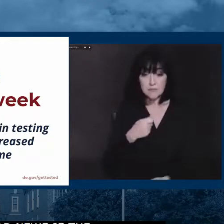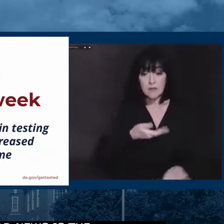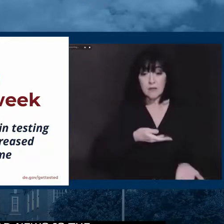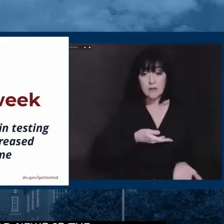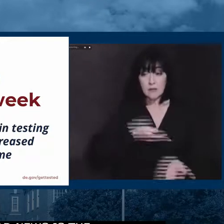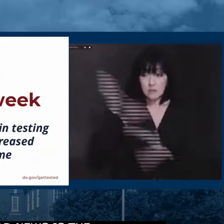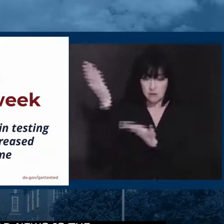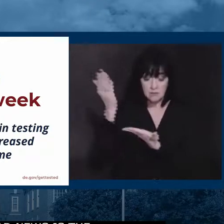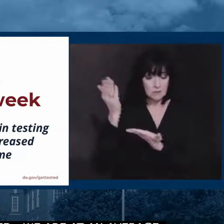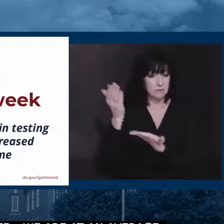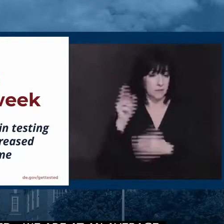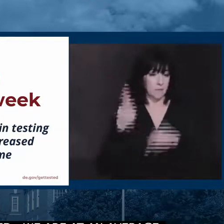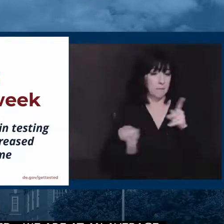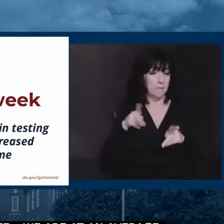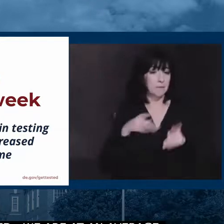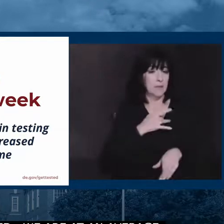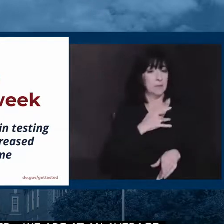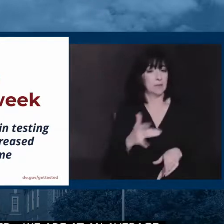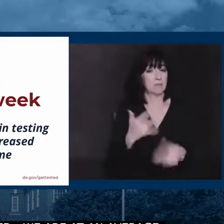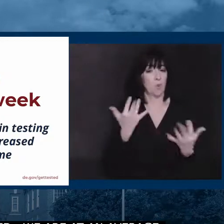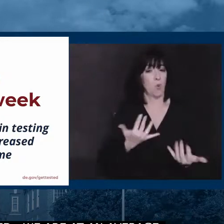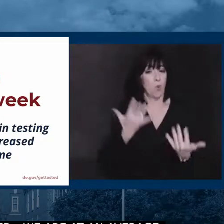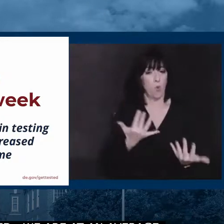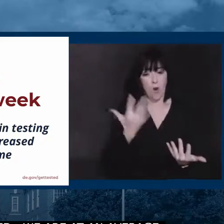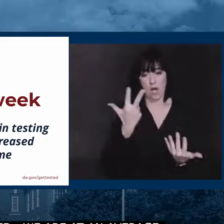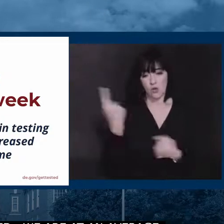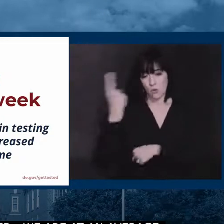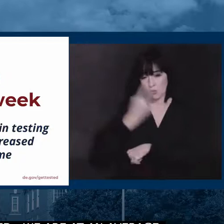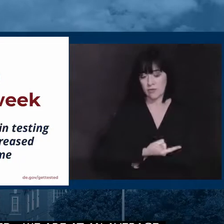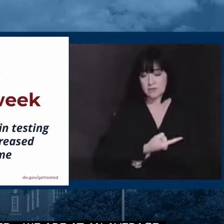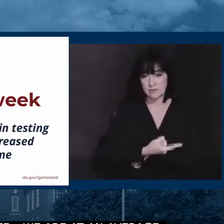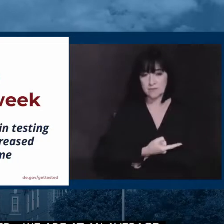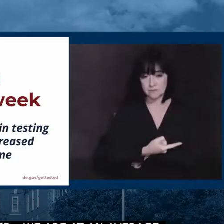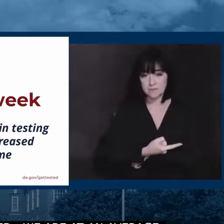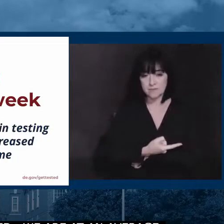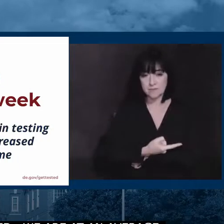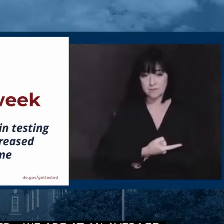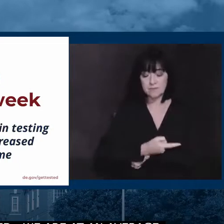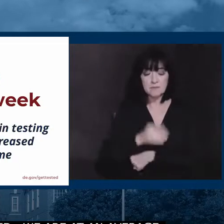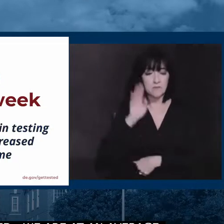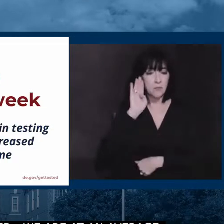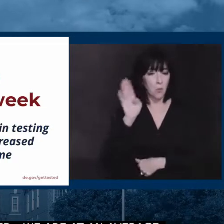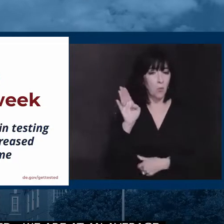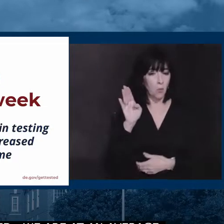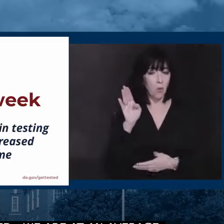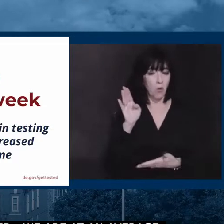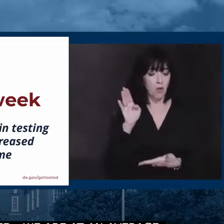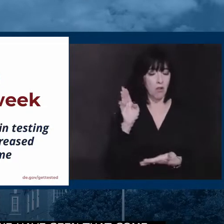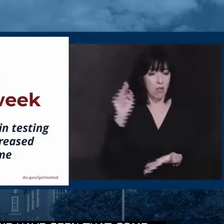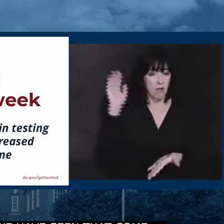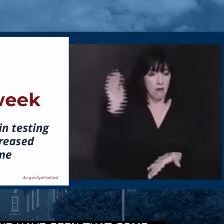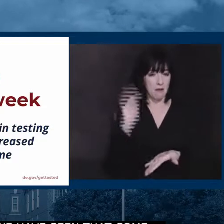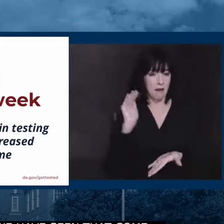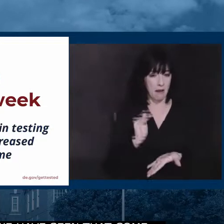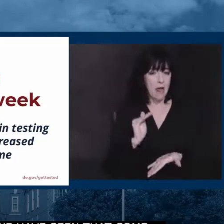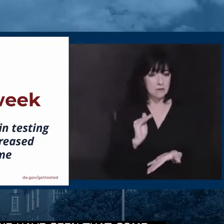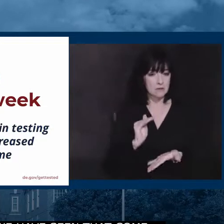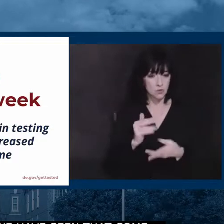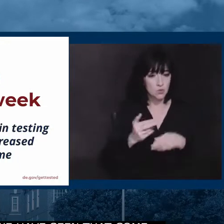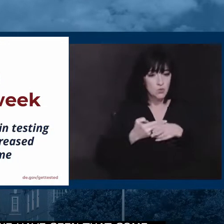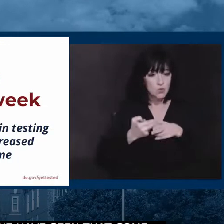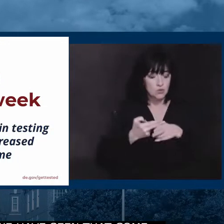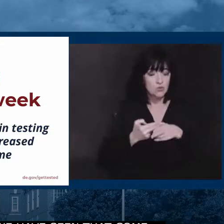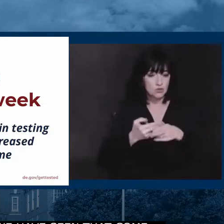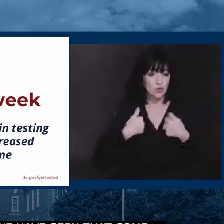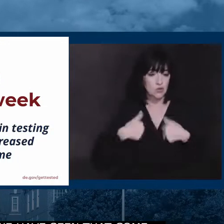3 days, we've seen that come down. And we expect that to come down a little bit each day this week is we did some